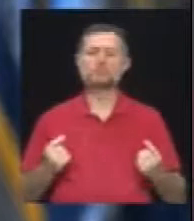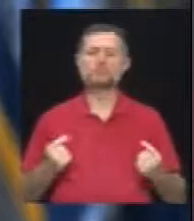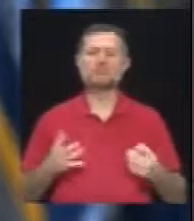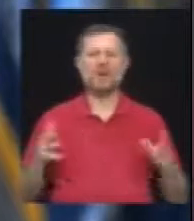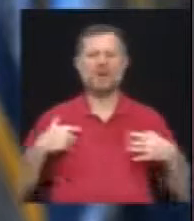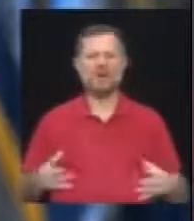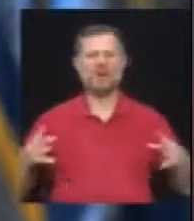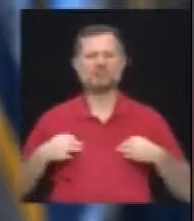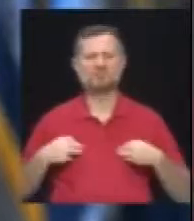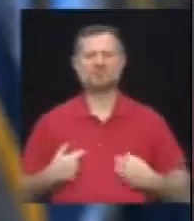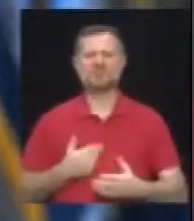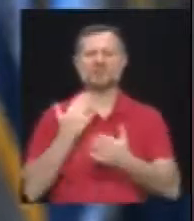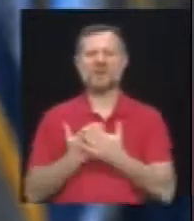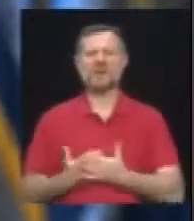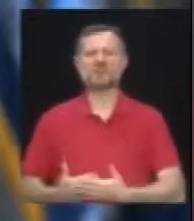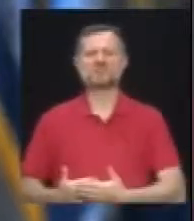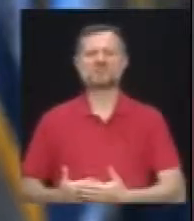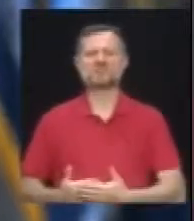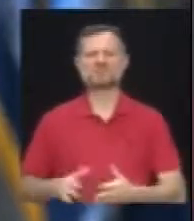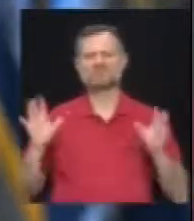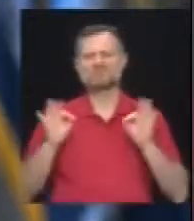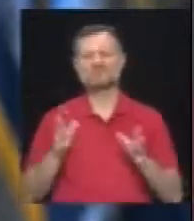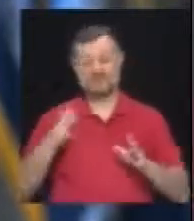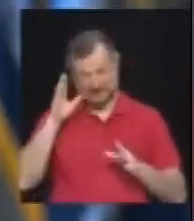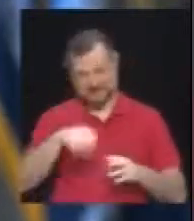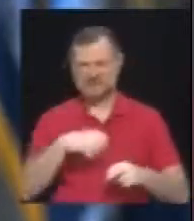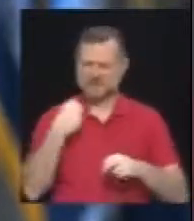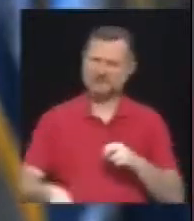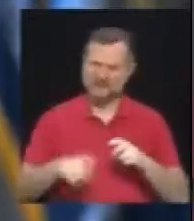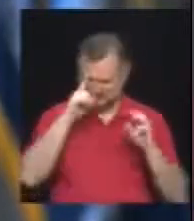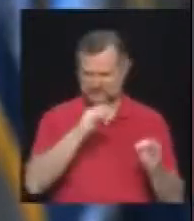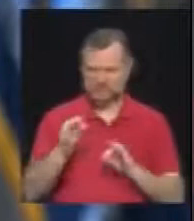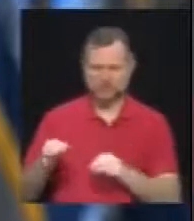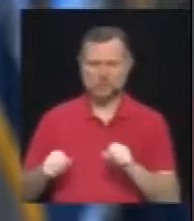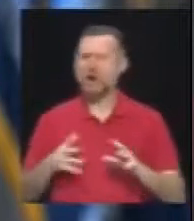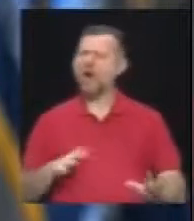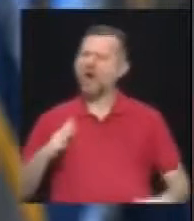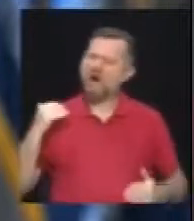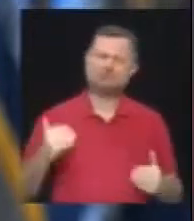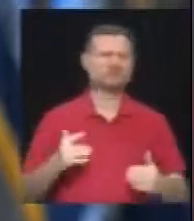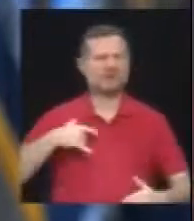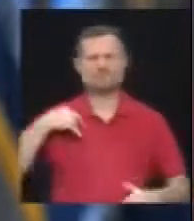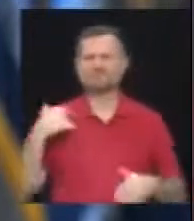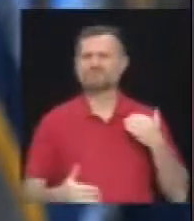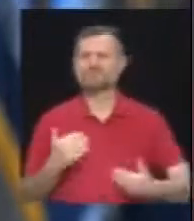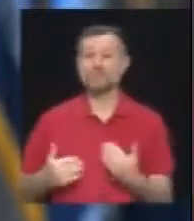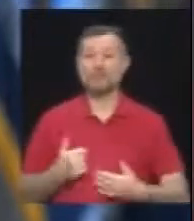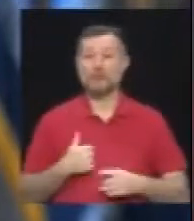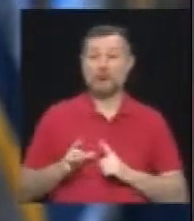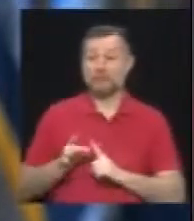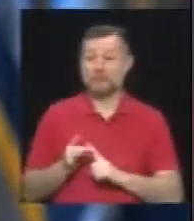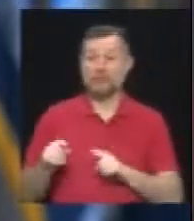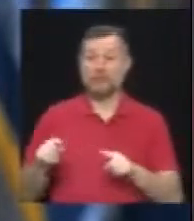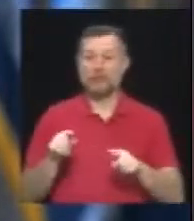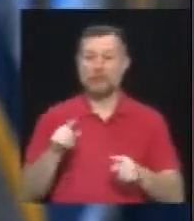we made the tough but necessary decisions. And while our infection rate went